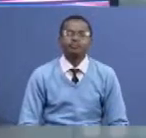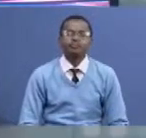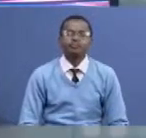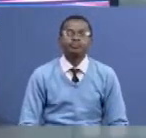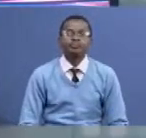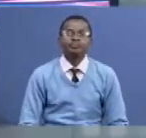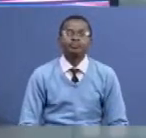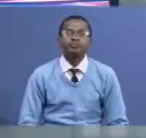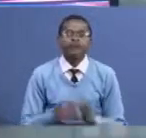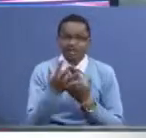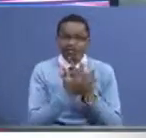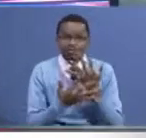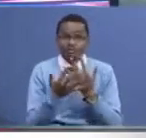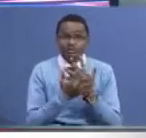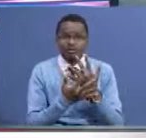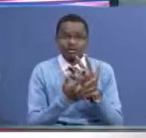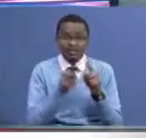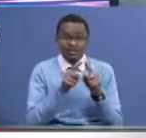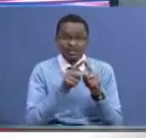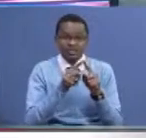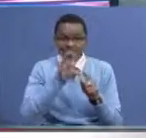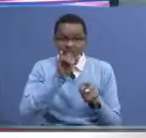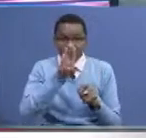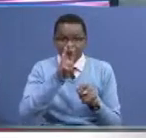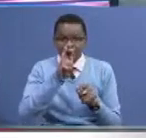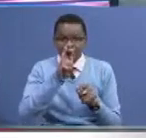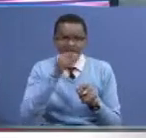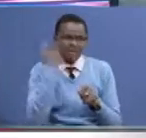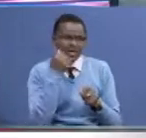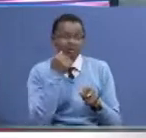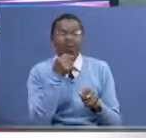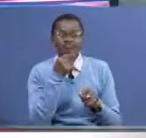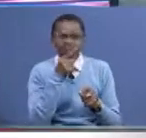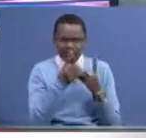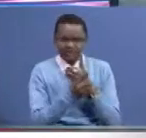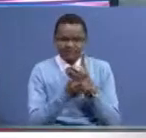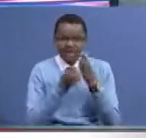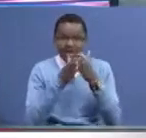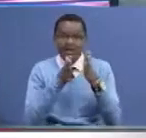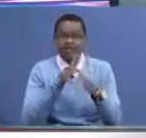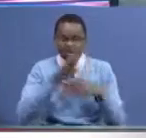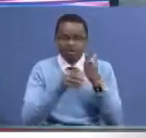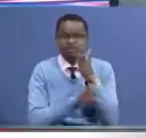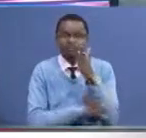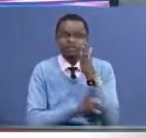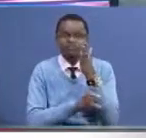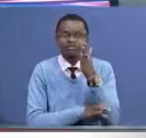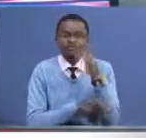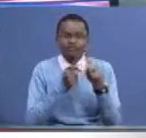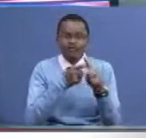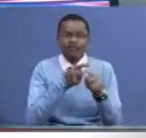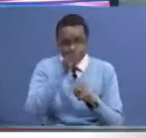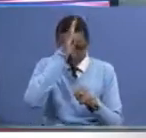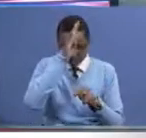Well, moving on, the Computer and Cybercrime Law continues to raise eyebrows, especially from different leaders across the country, especially